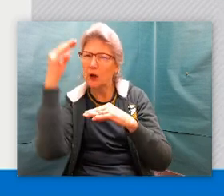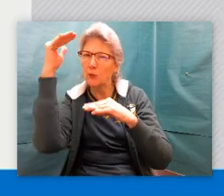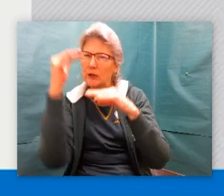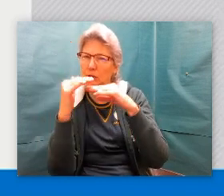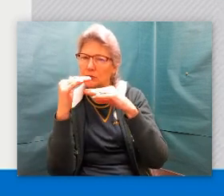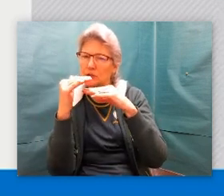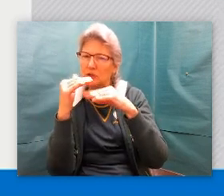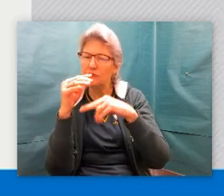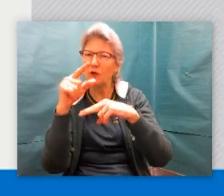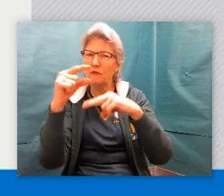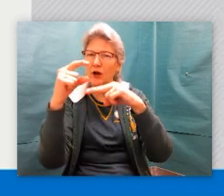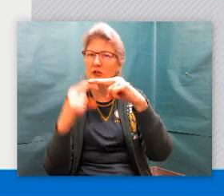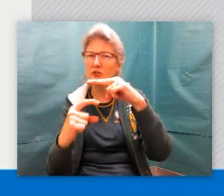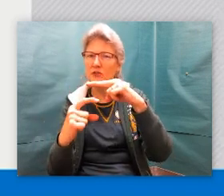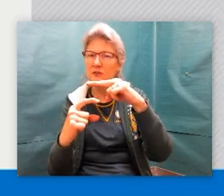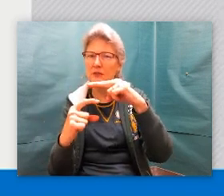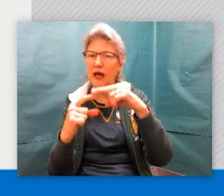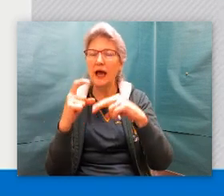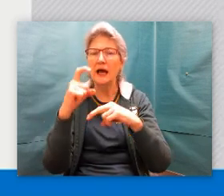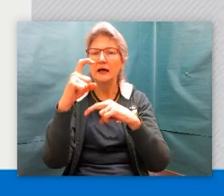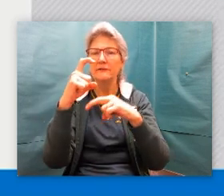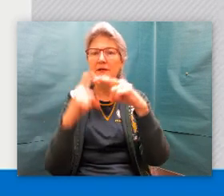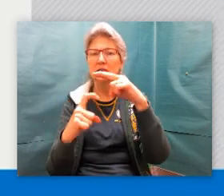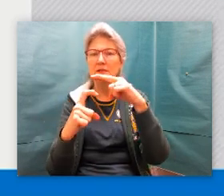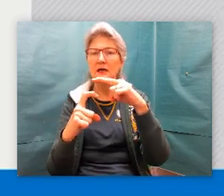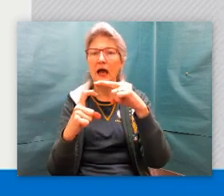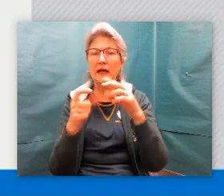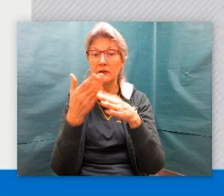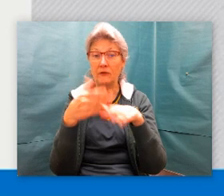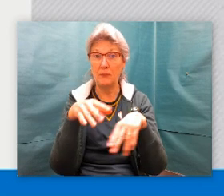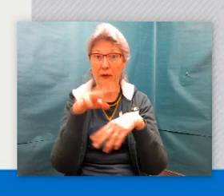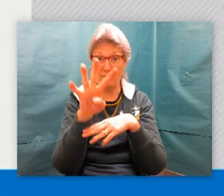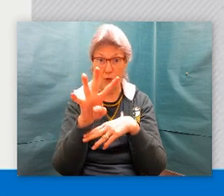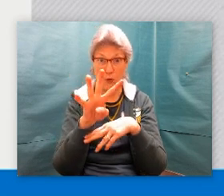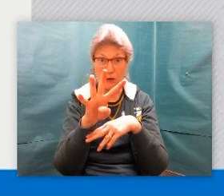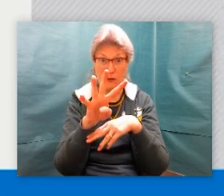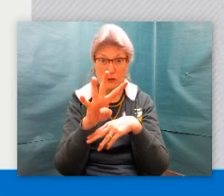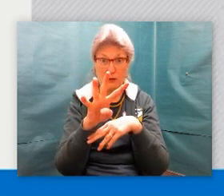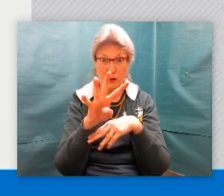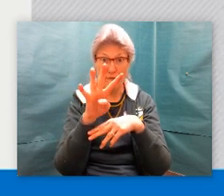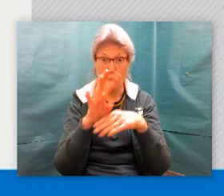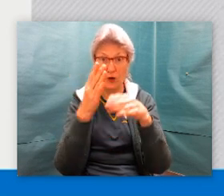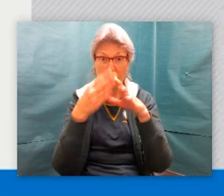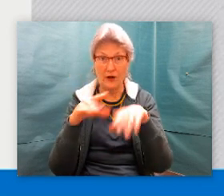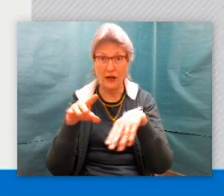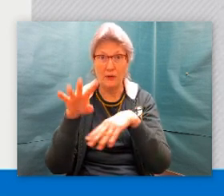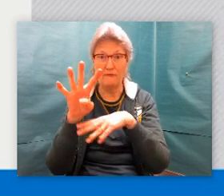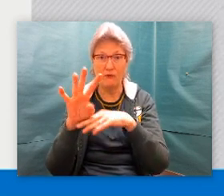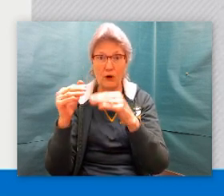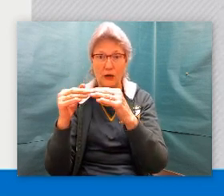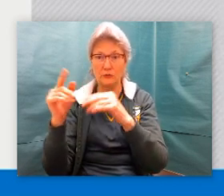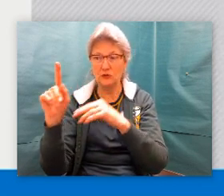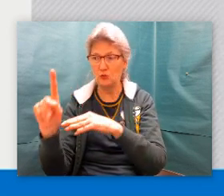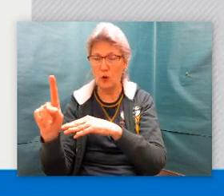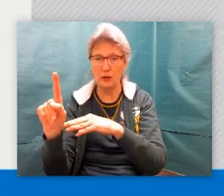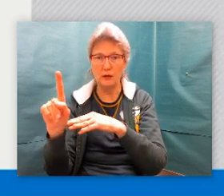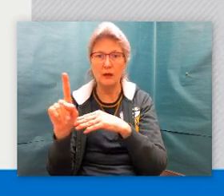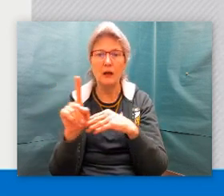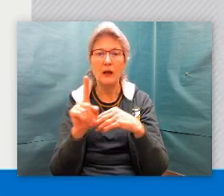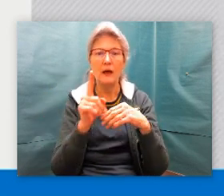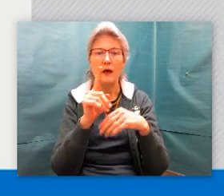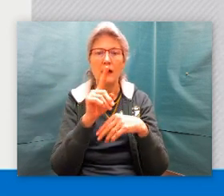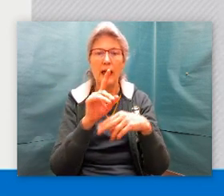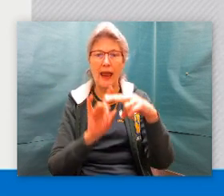reduce my fraction, and I can divide this both by 4. So I know that I can reduce this to 1, 4 divided by 4 is